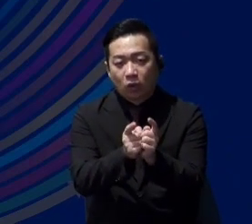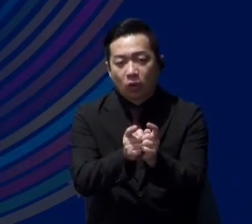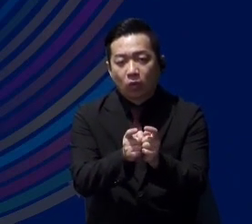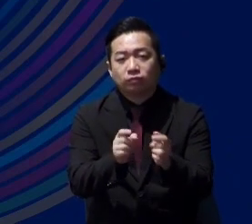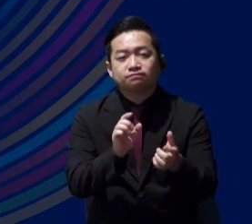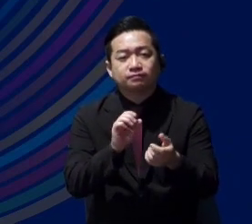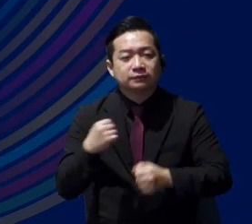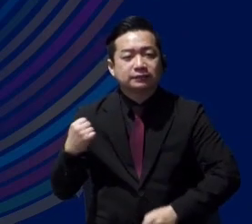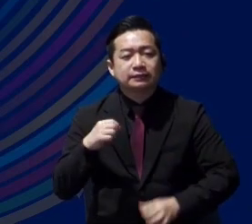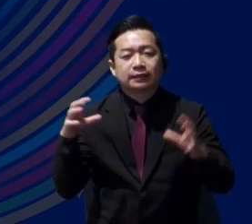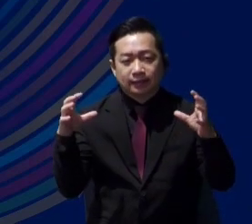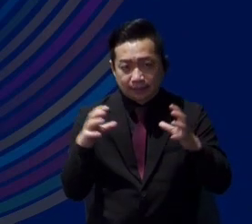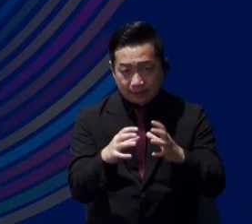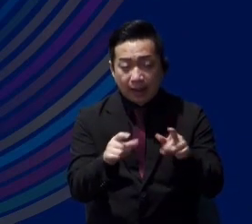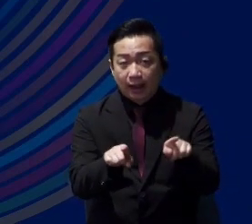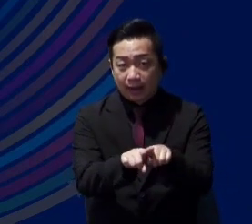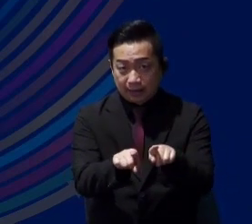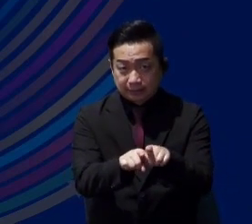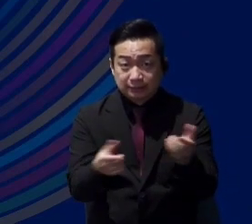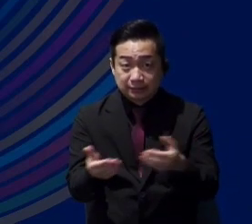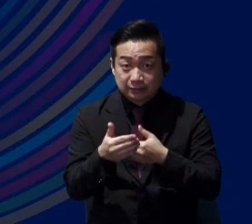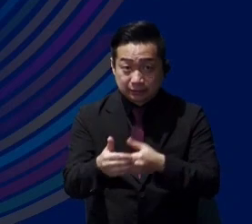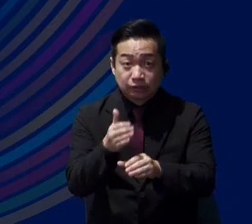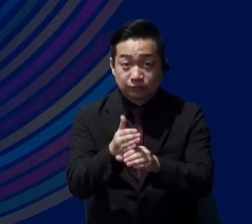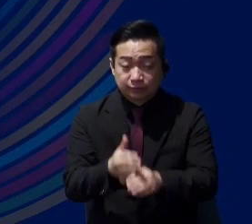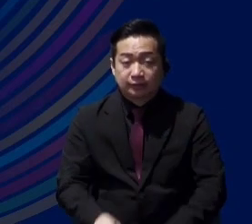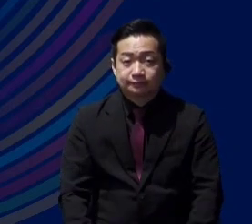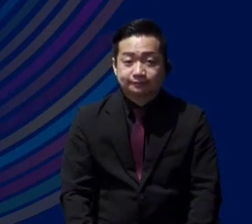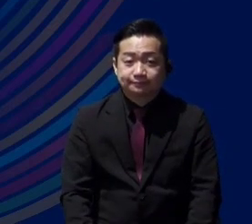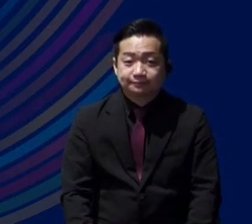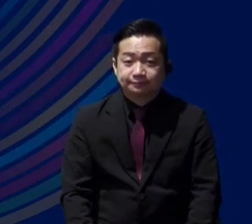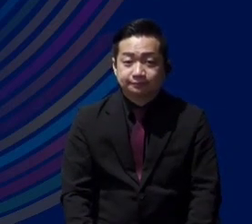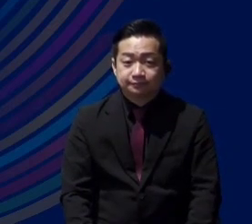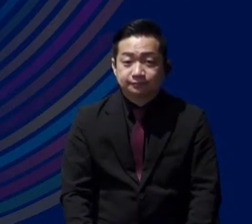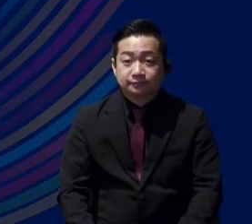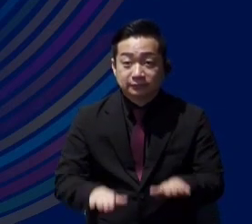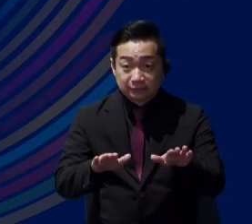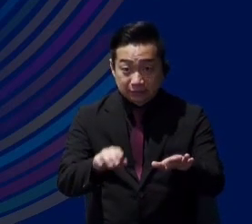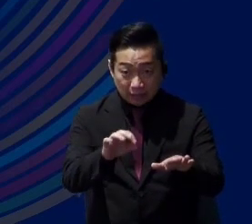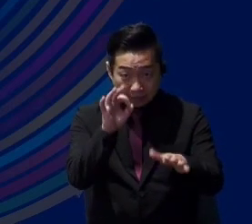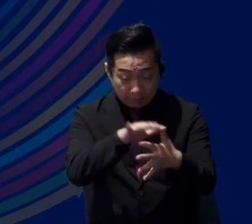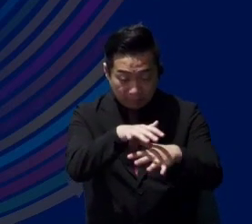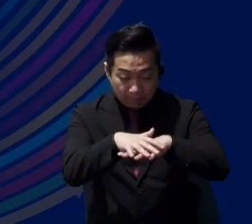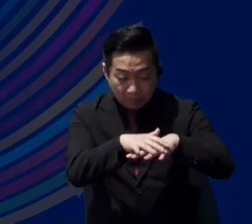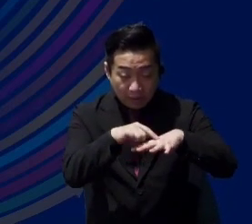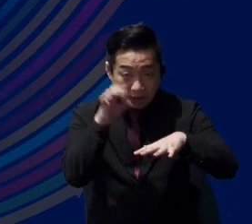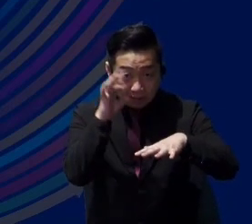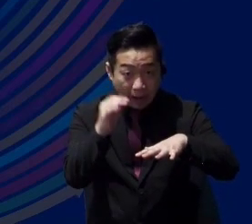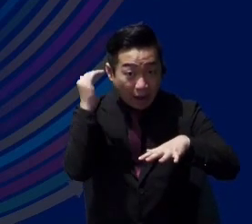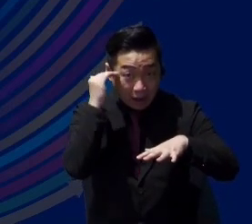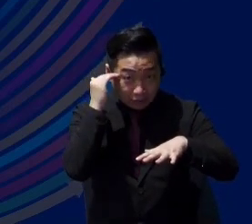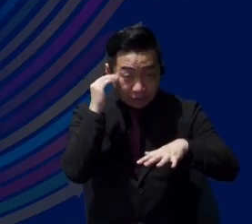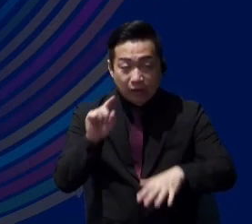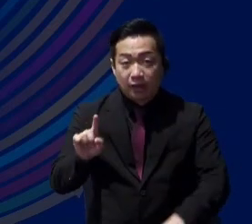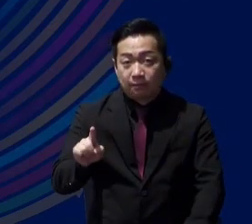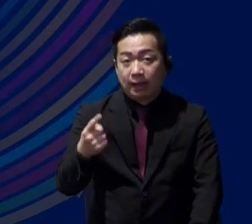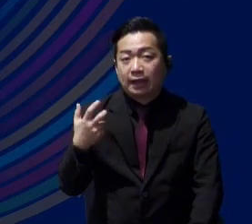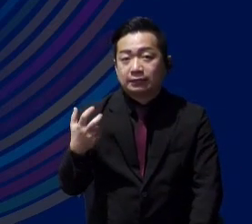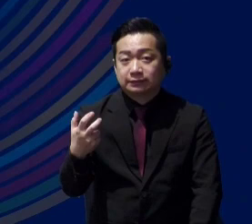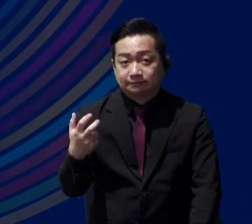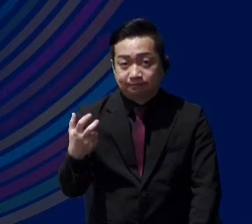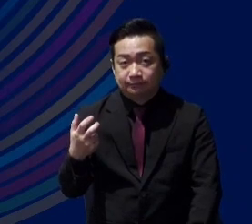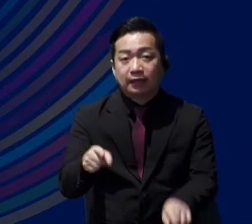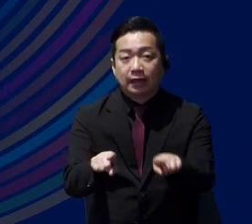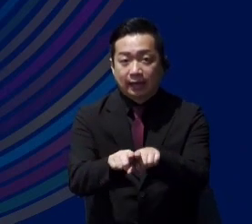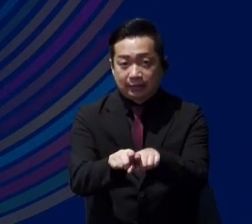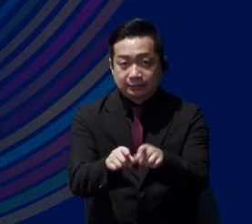have 170 collaborators that helping us for the estimation. In other words,